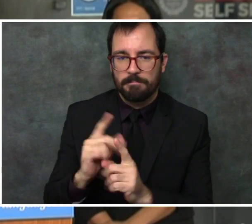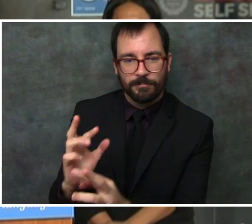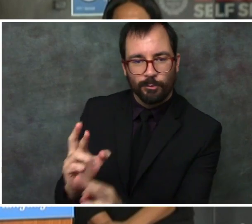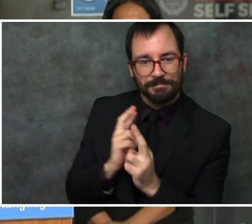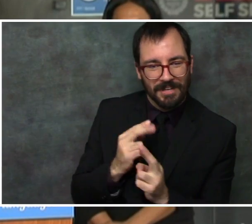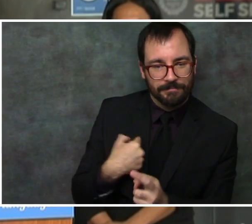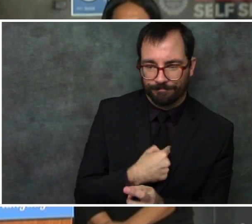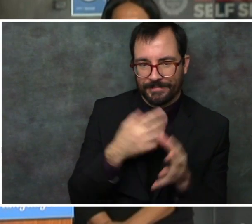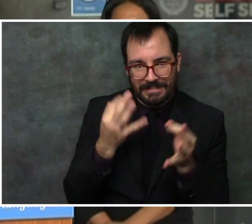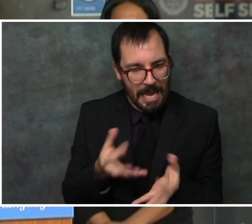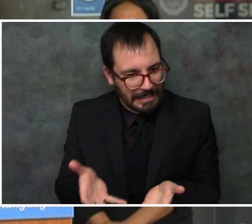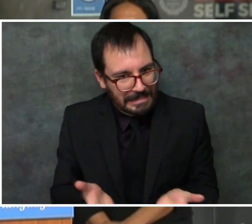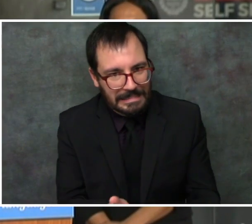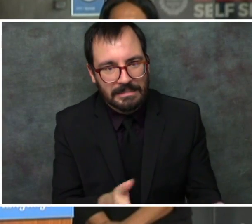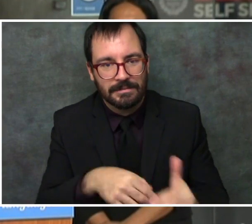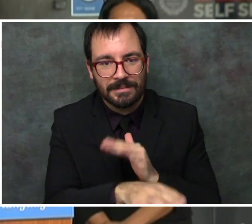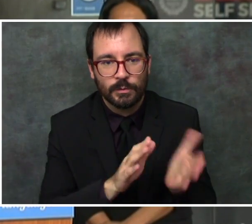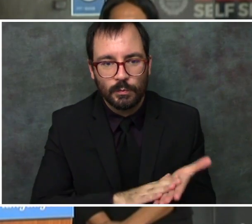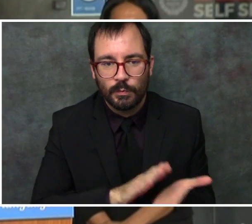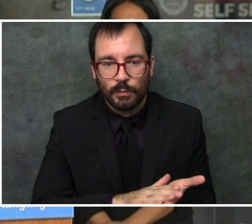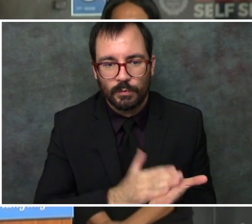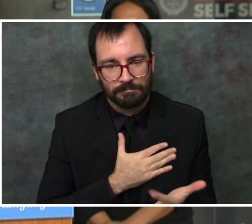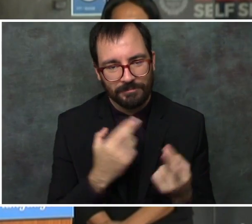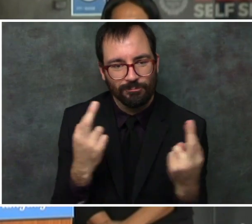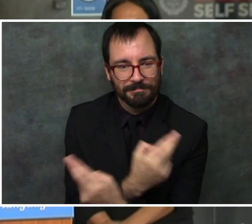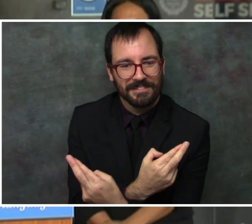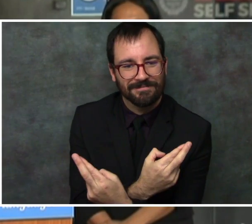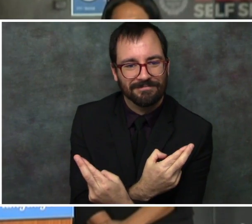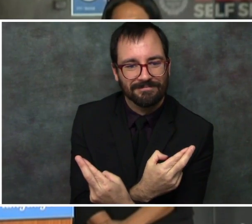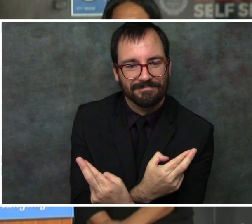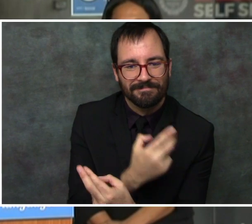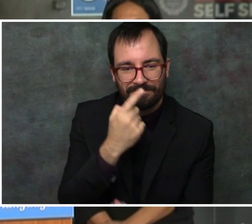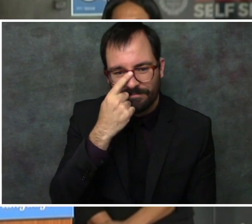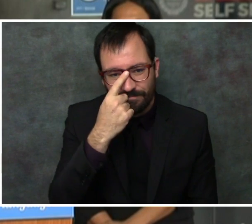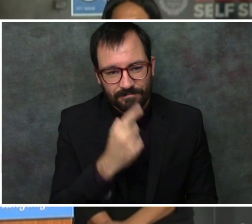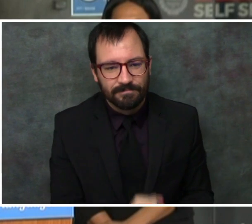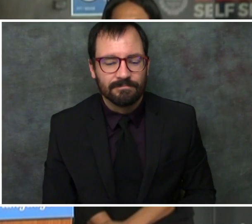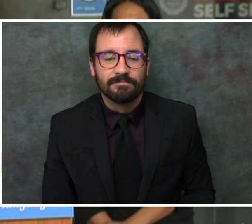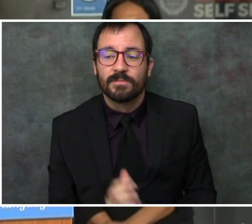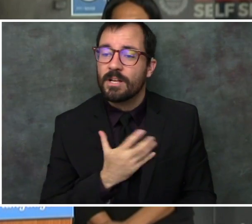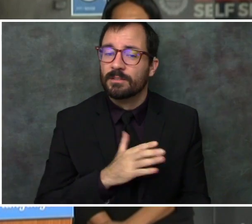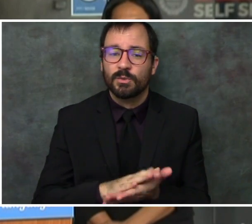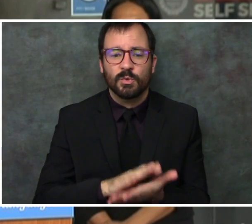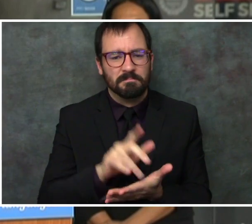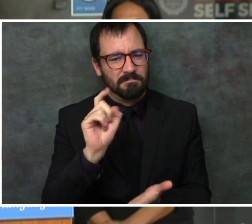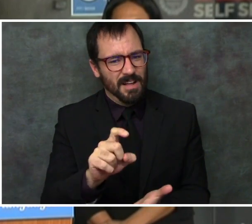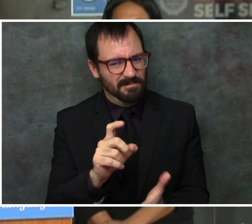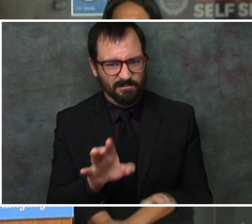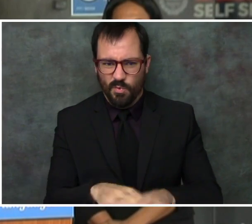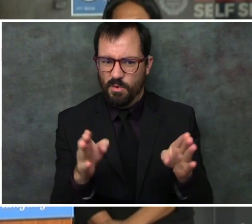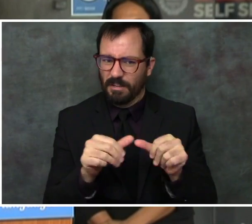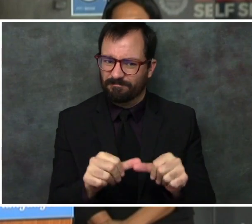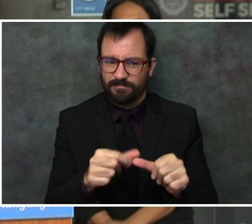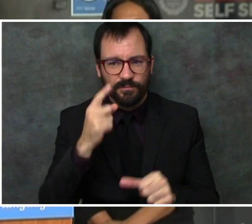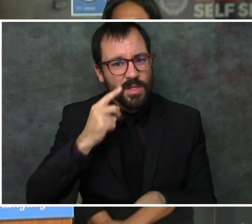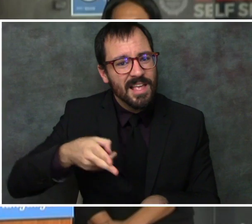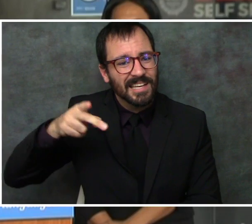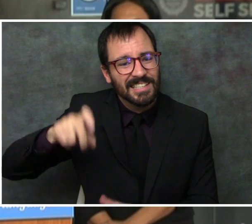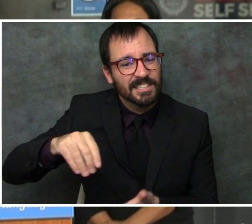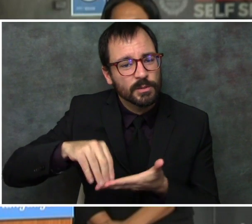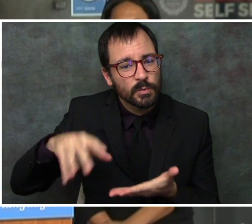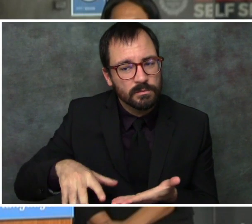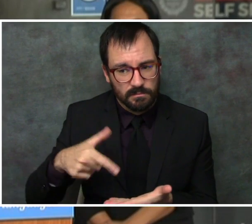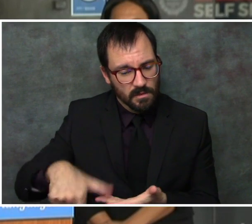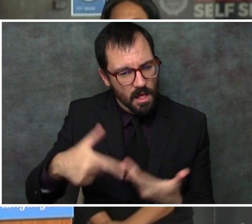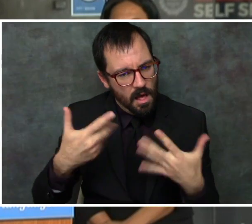children. You know, our schools must keep open for these high-needs students. They really have suffered enough, and